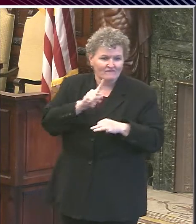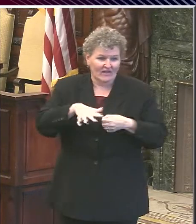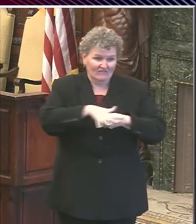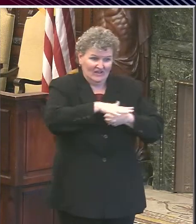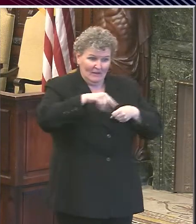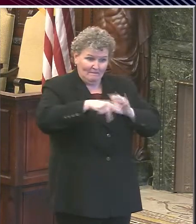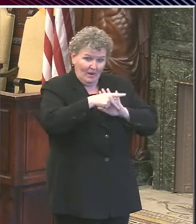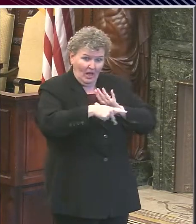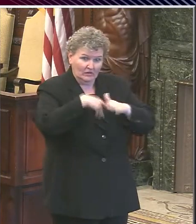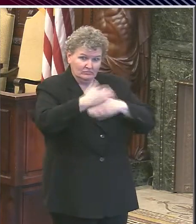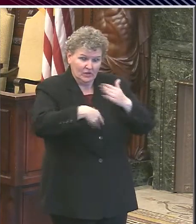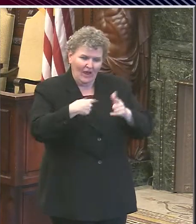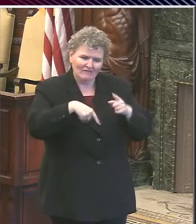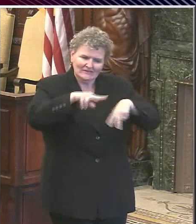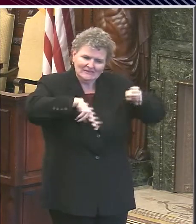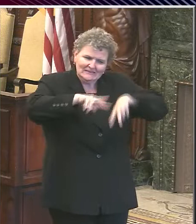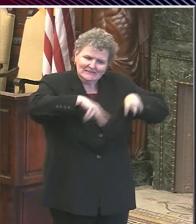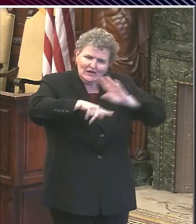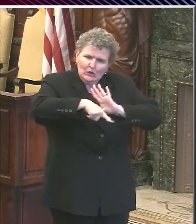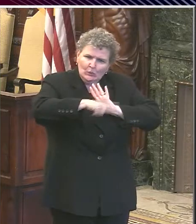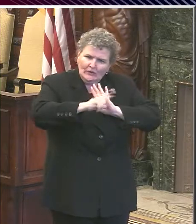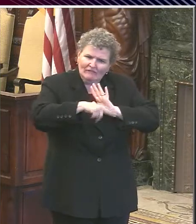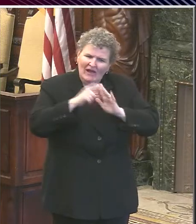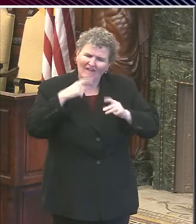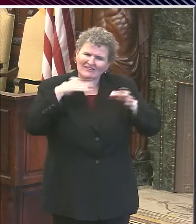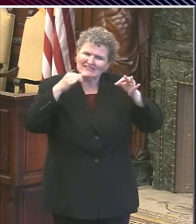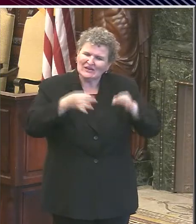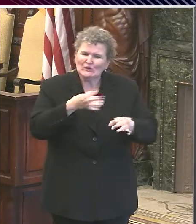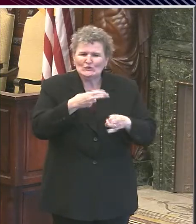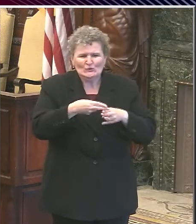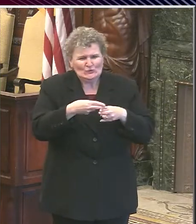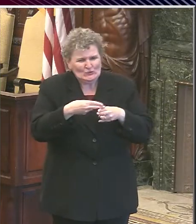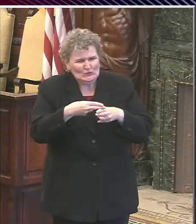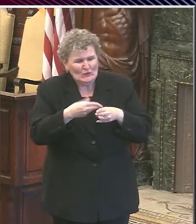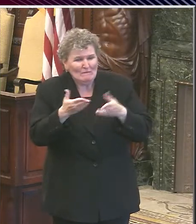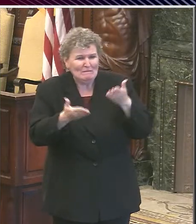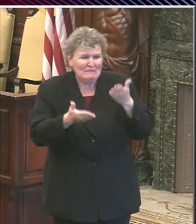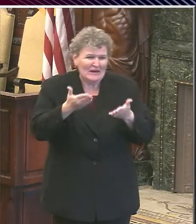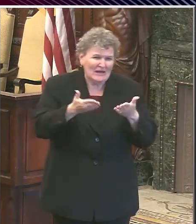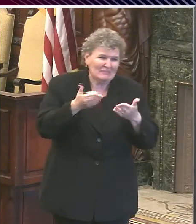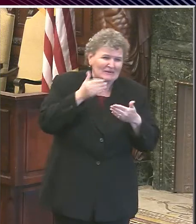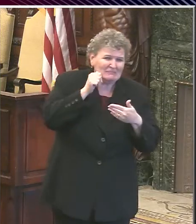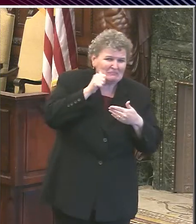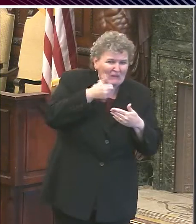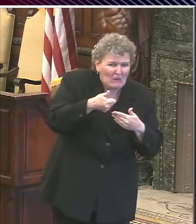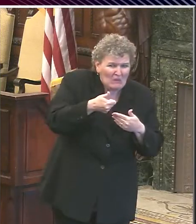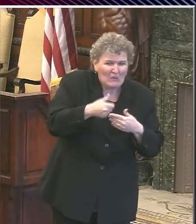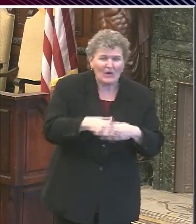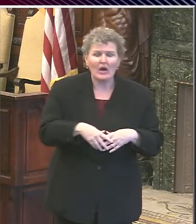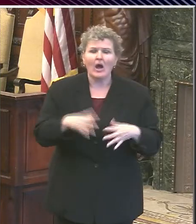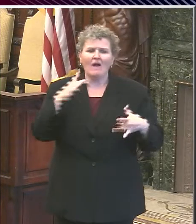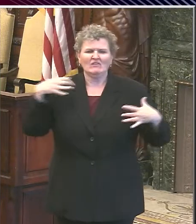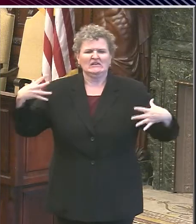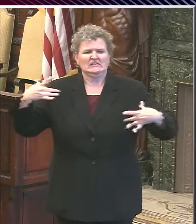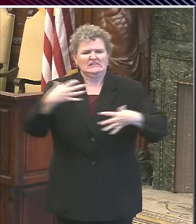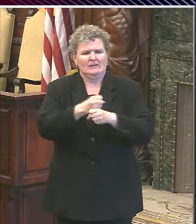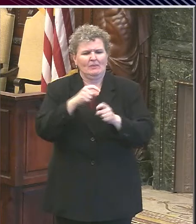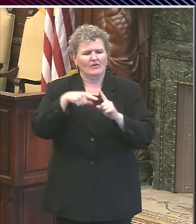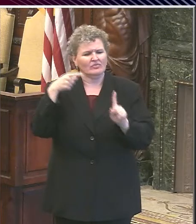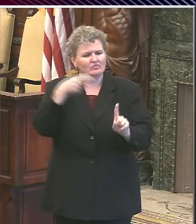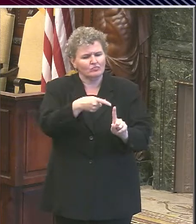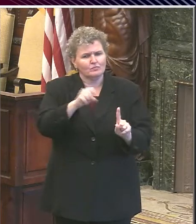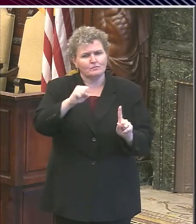own policy that will be posted soon, either later today or tomorrow. I wanted to summarize that policy now about sports competitions. The policy